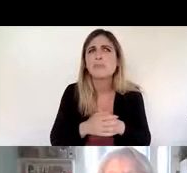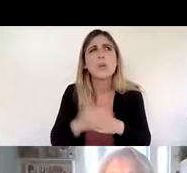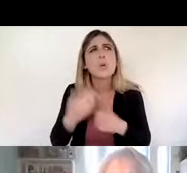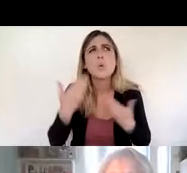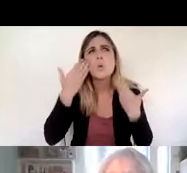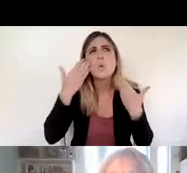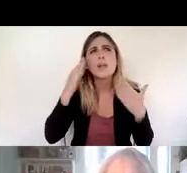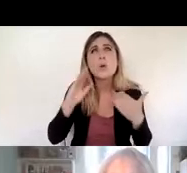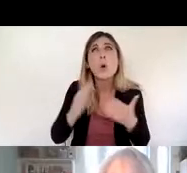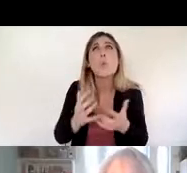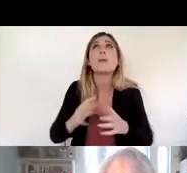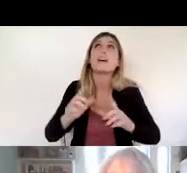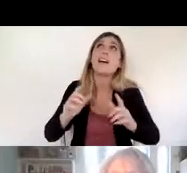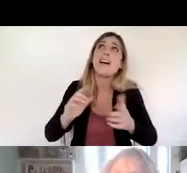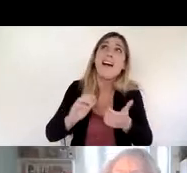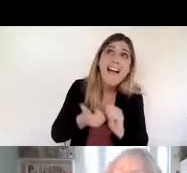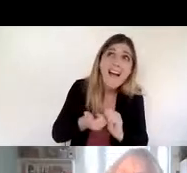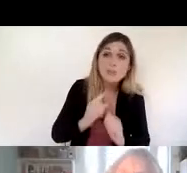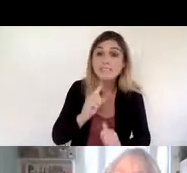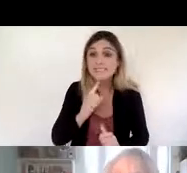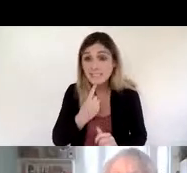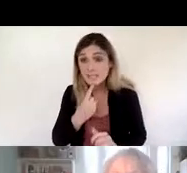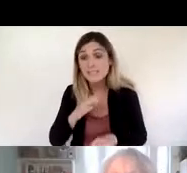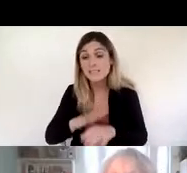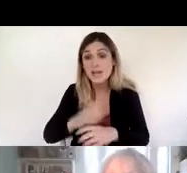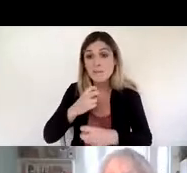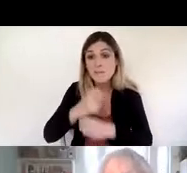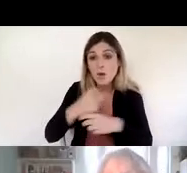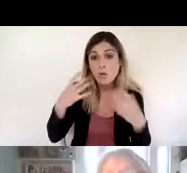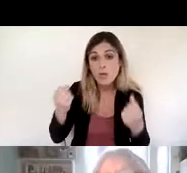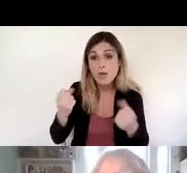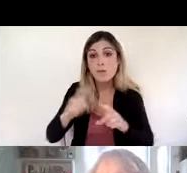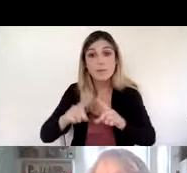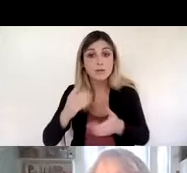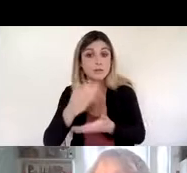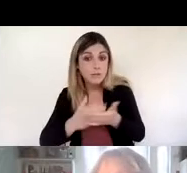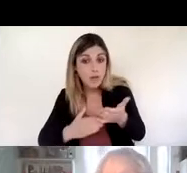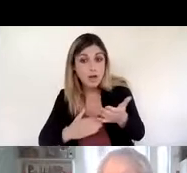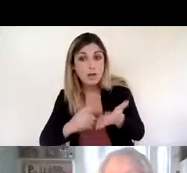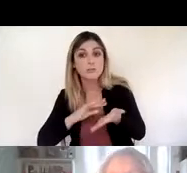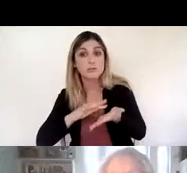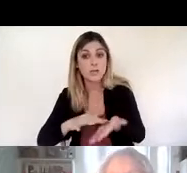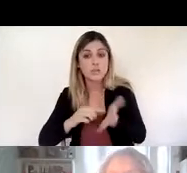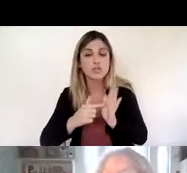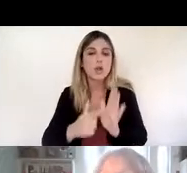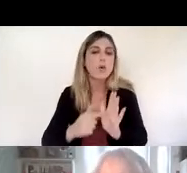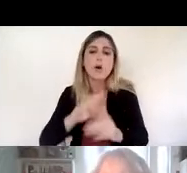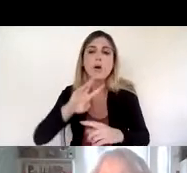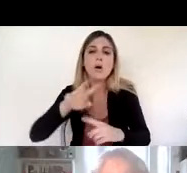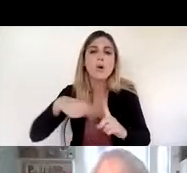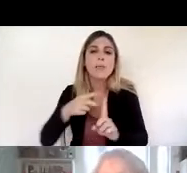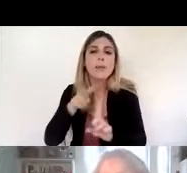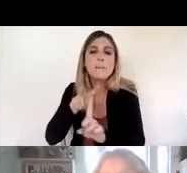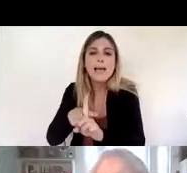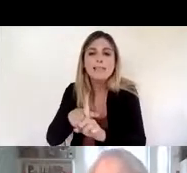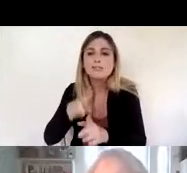on bone health. We don't know how important it is. Some studies show that it's only relevant in certain individuals, people who are sodium